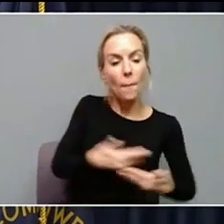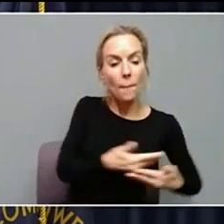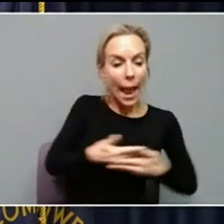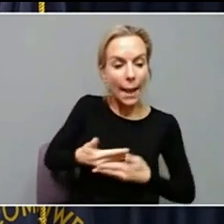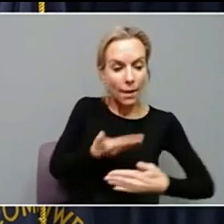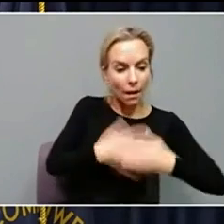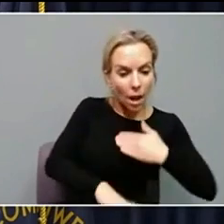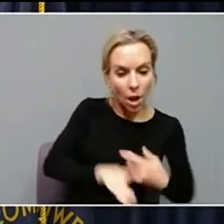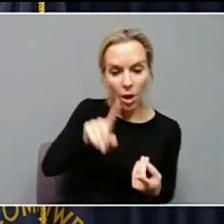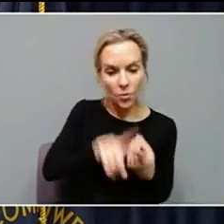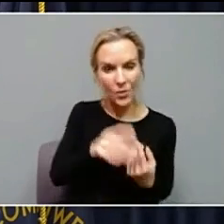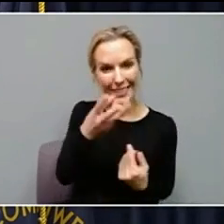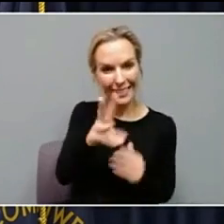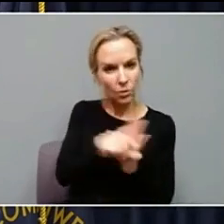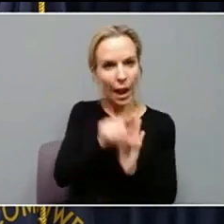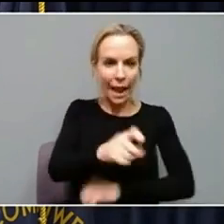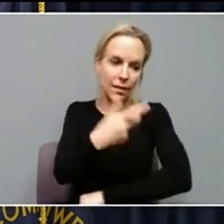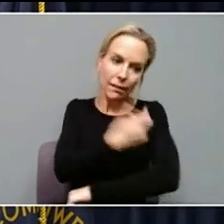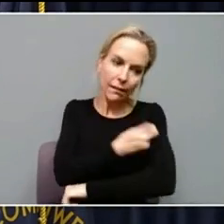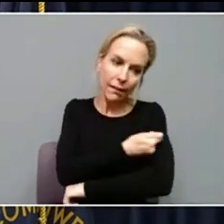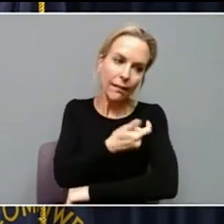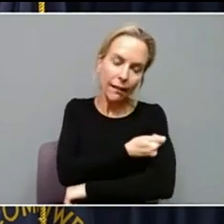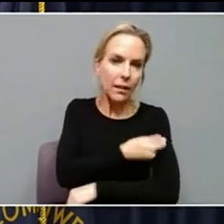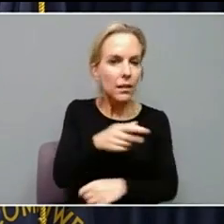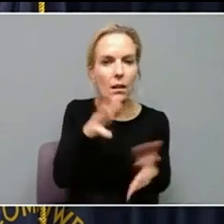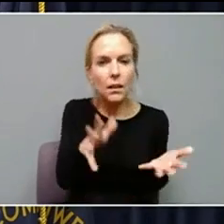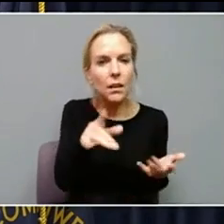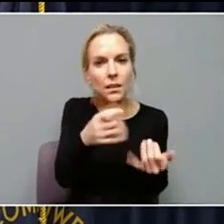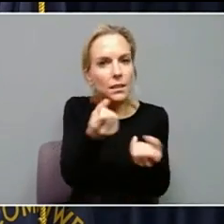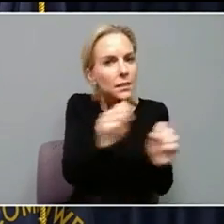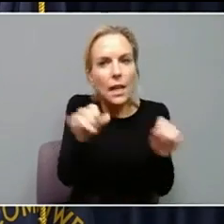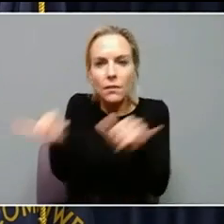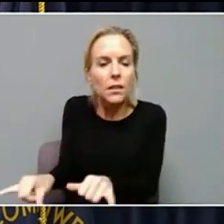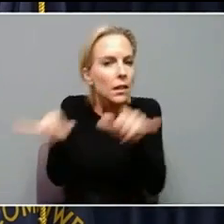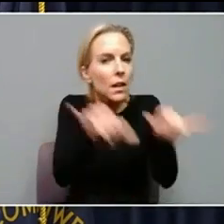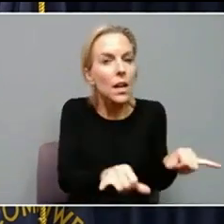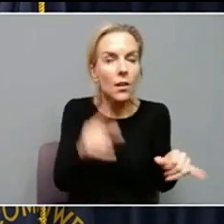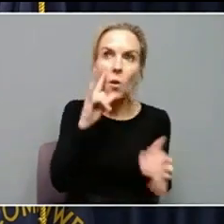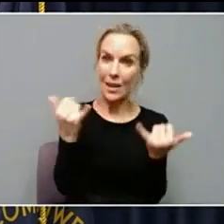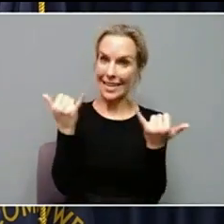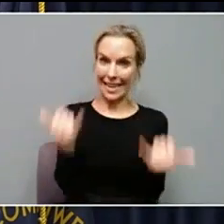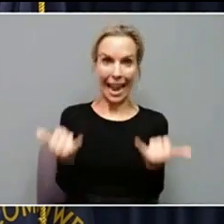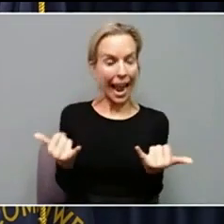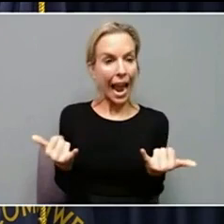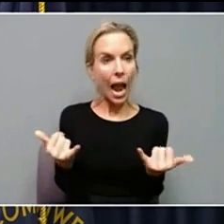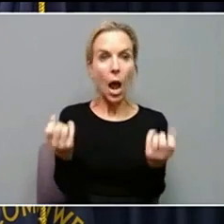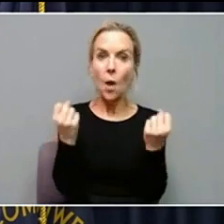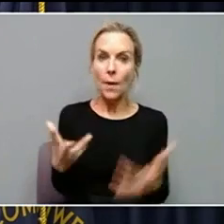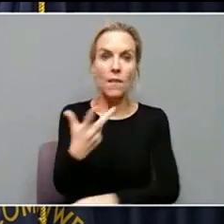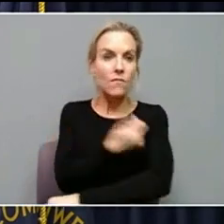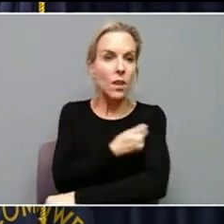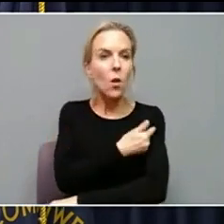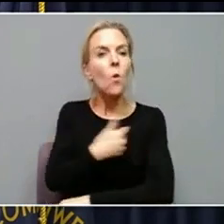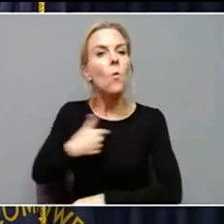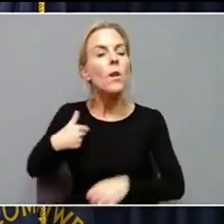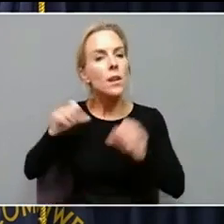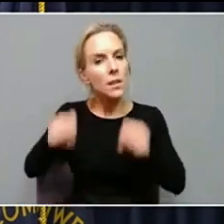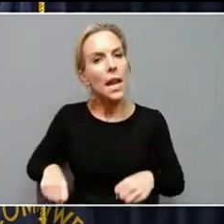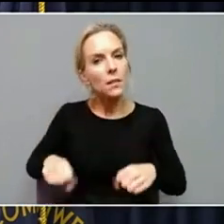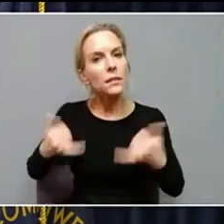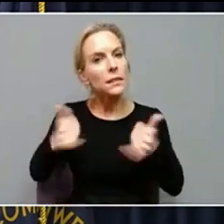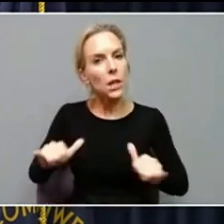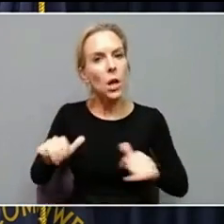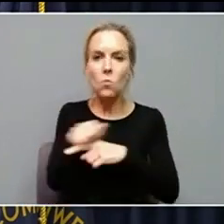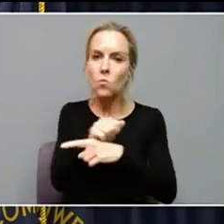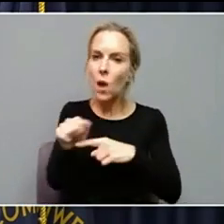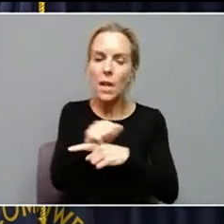And we know while we are getting everybody vaccinated, there's a really easy way to practice the golden rule, to love your